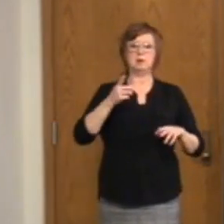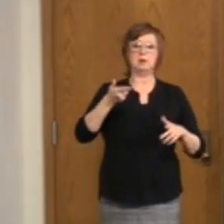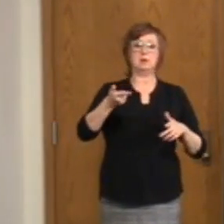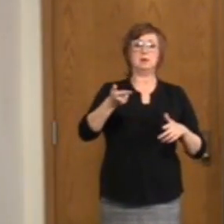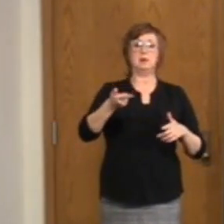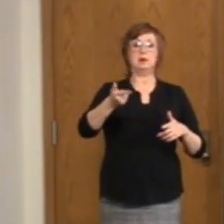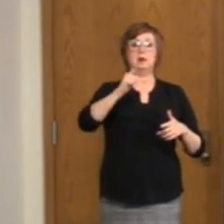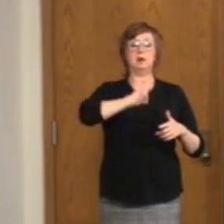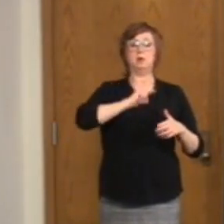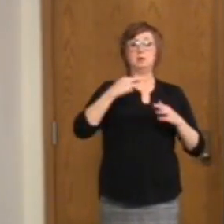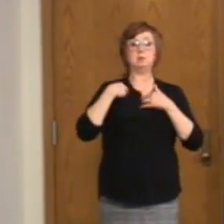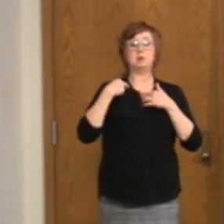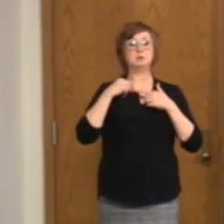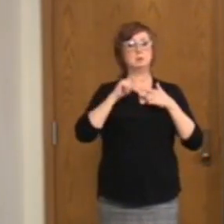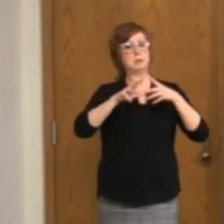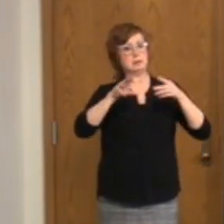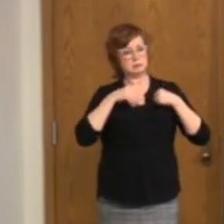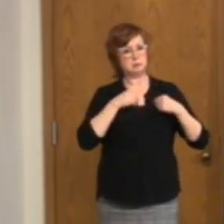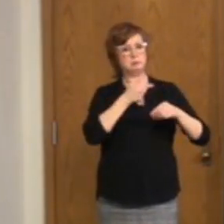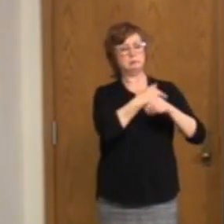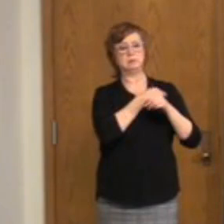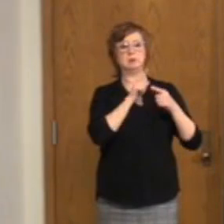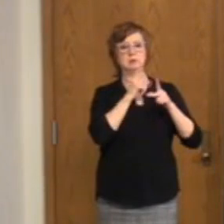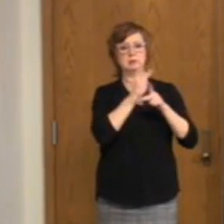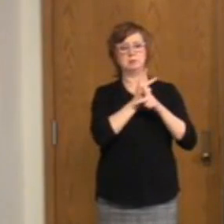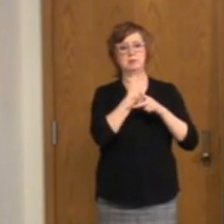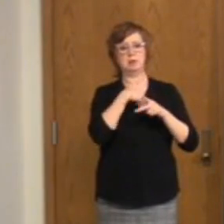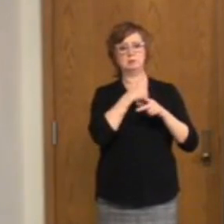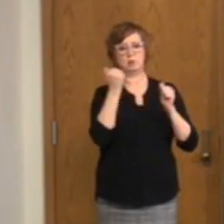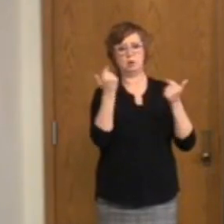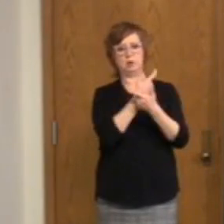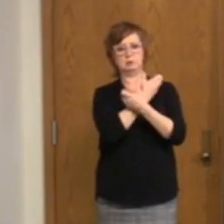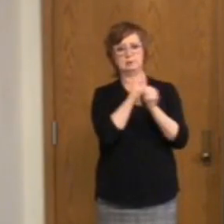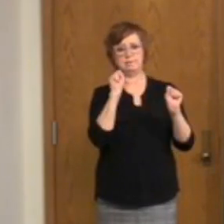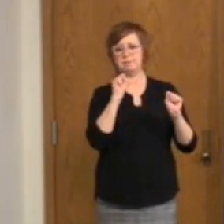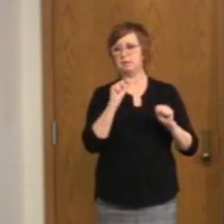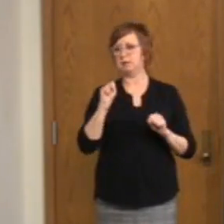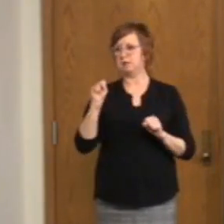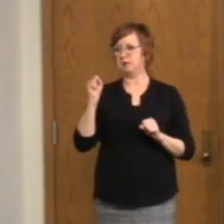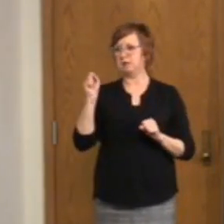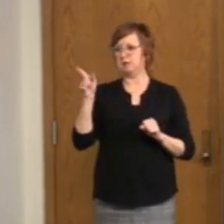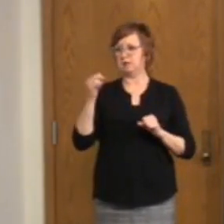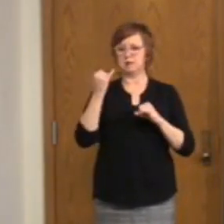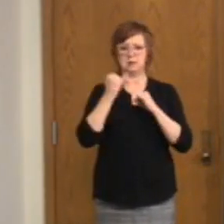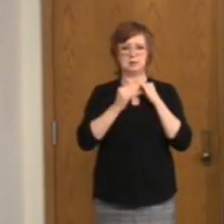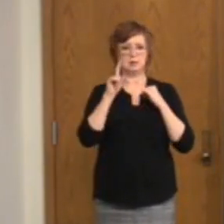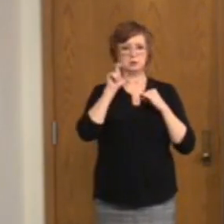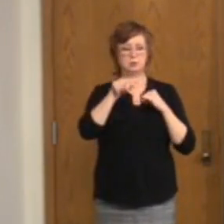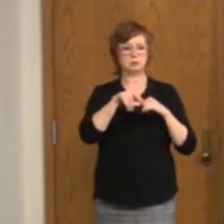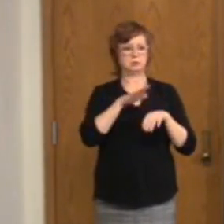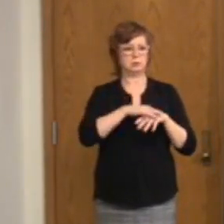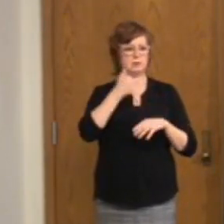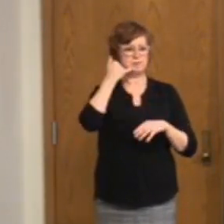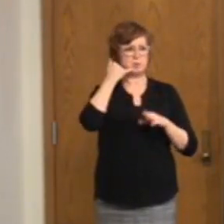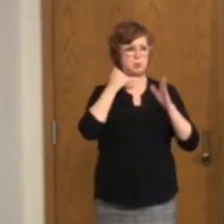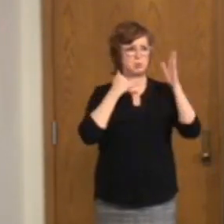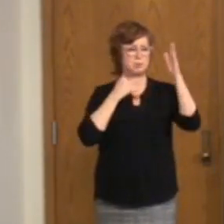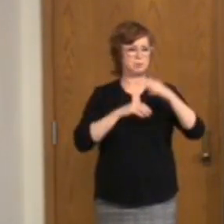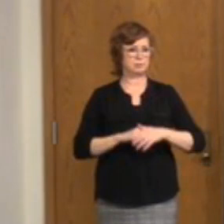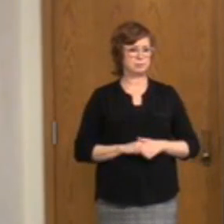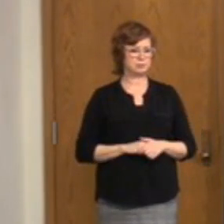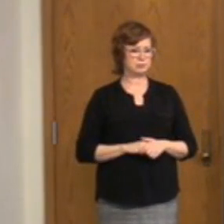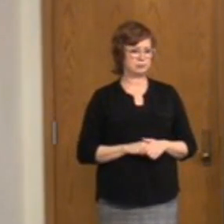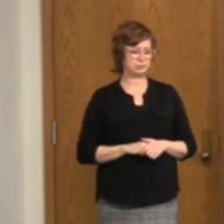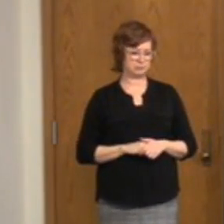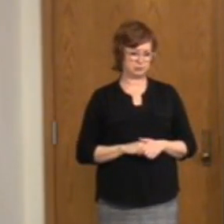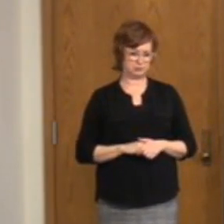not only for our own safety, but for those around us. We'll take our final question on the line. Operator?